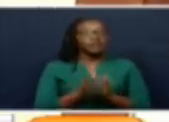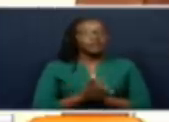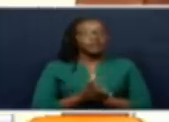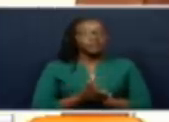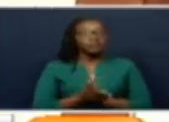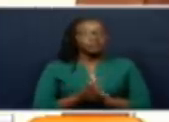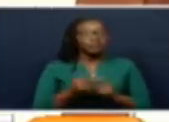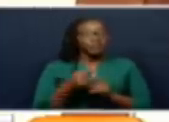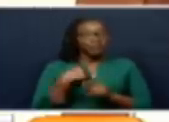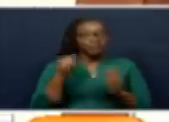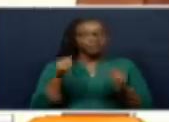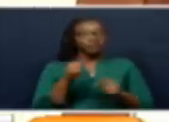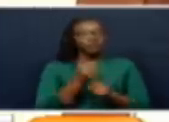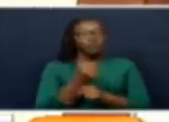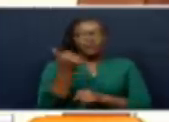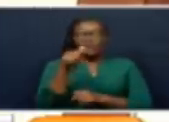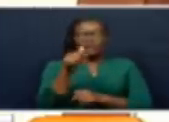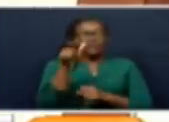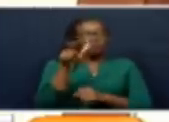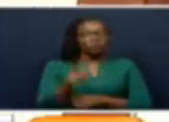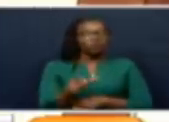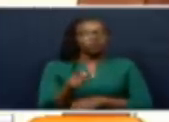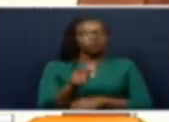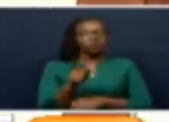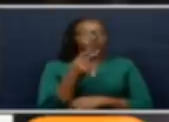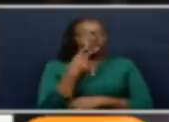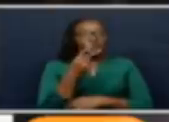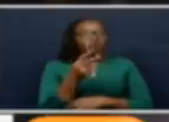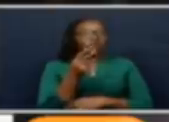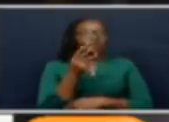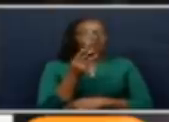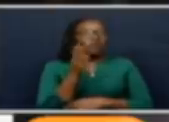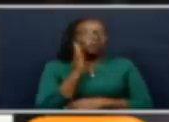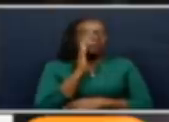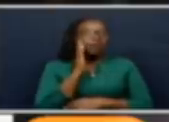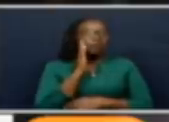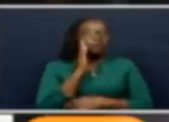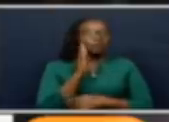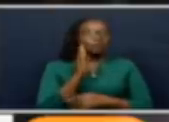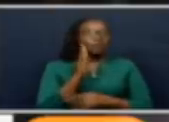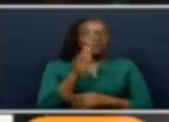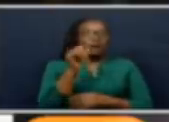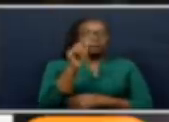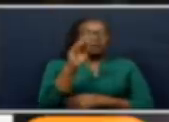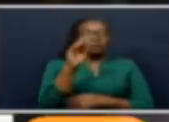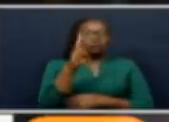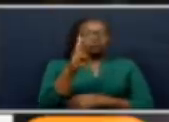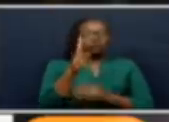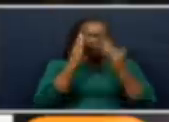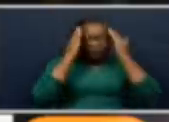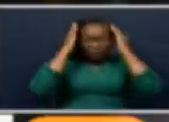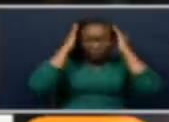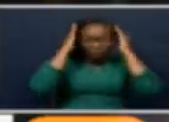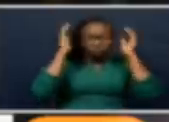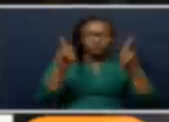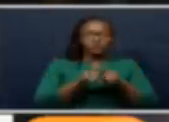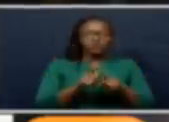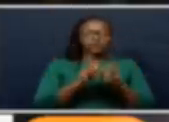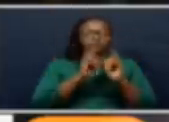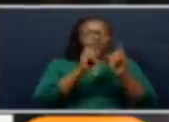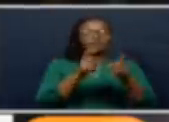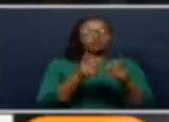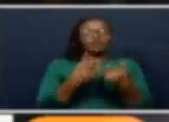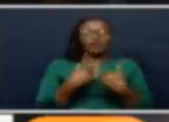I can work with anybody. Yeah. And you saw Ababu Namwamba was tossed a bone, eh? They tossed him a nice bone. That is good, let him try.